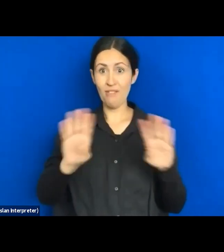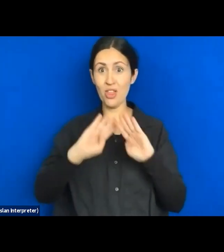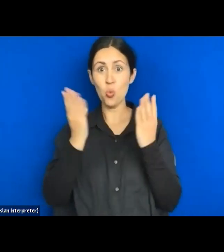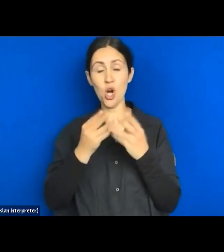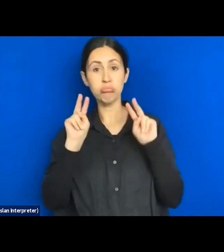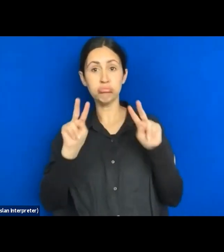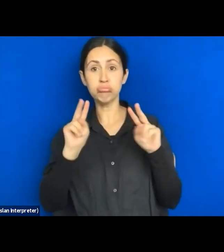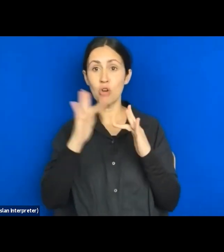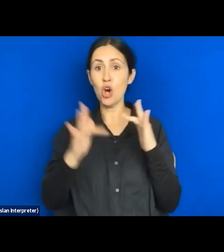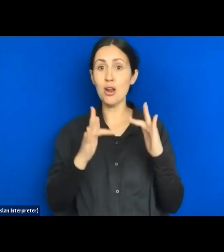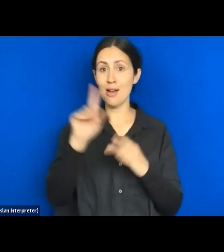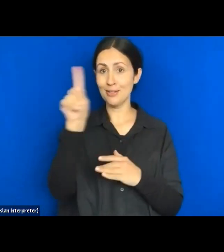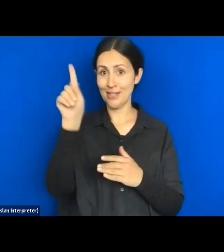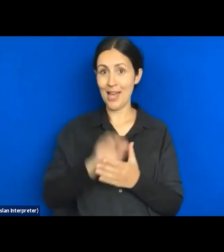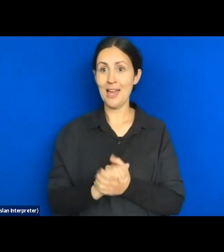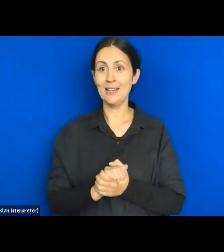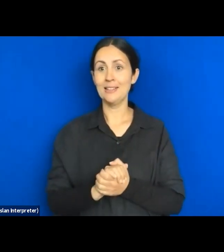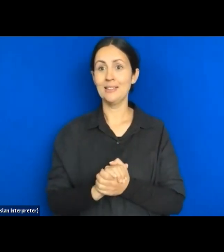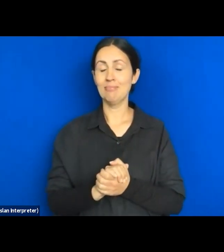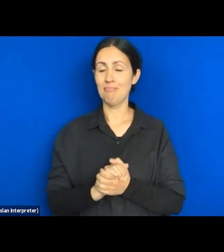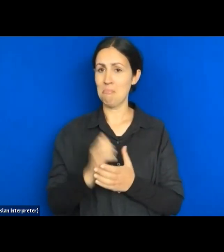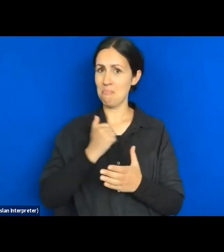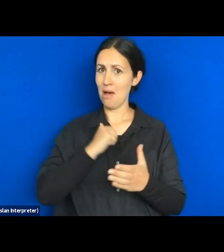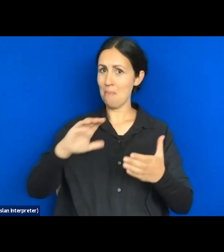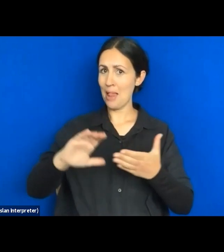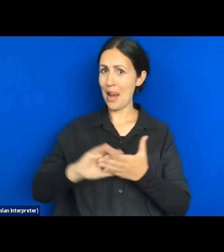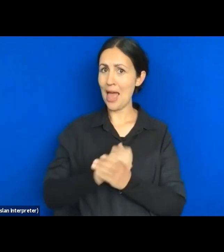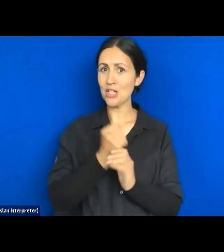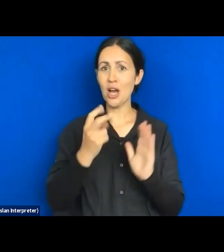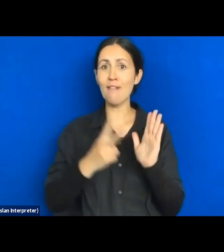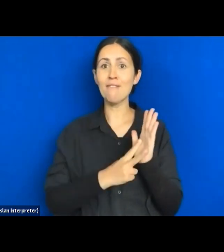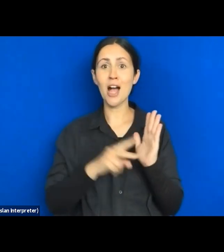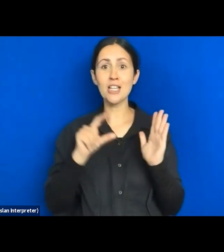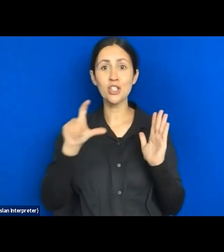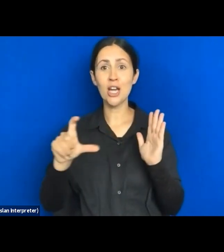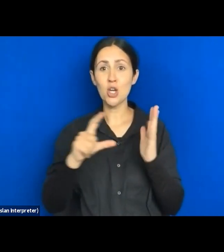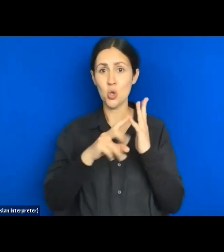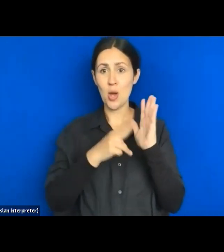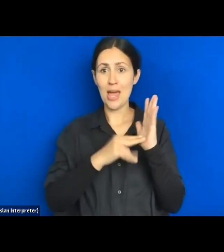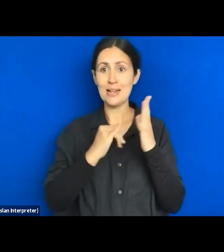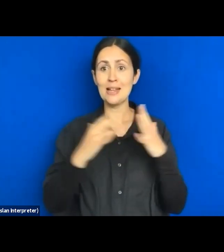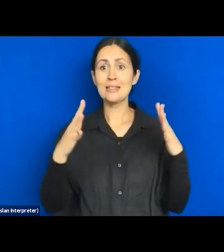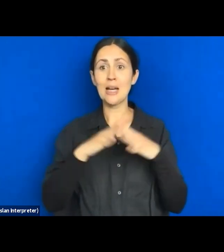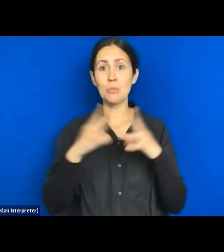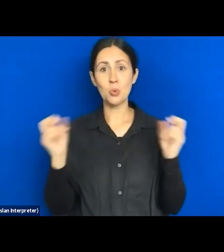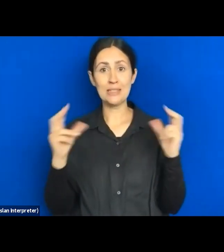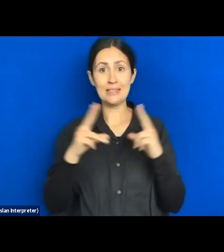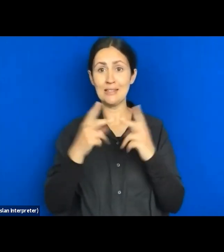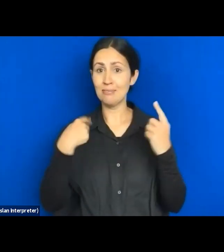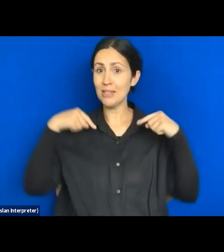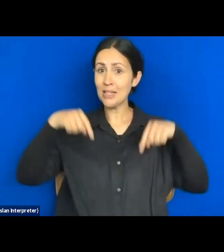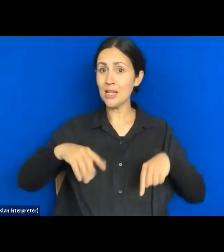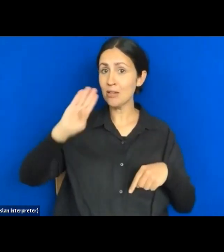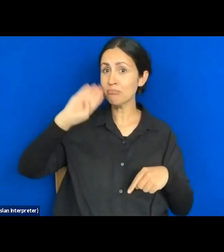as the President and Vice Chancellor of UNSW Sydney to have the opportunity to